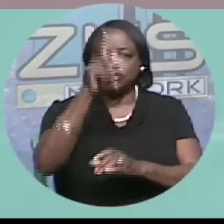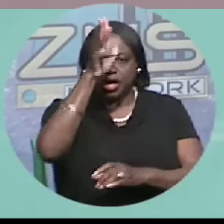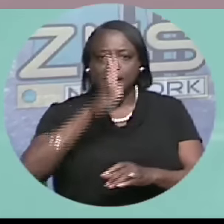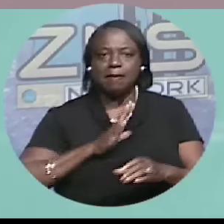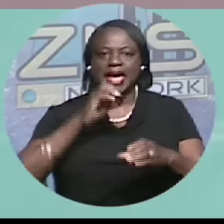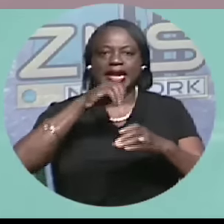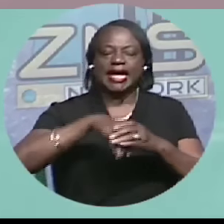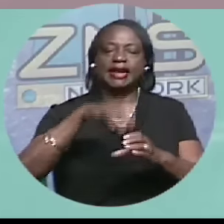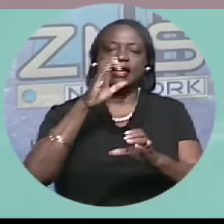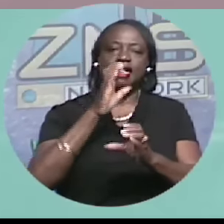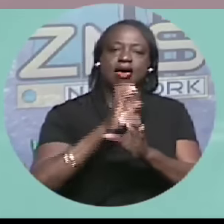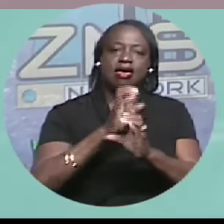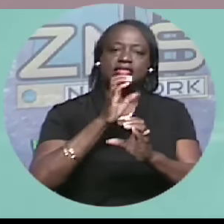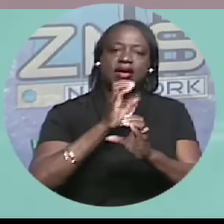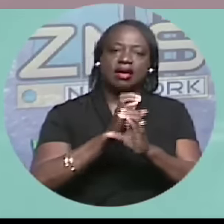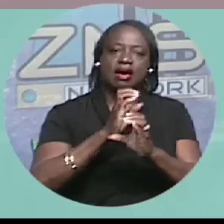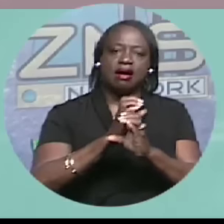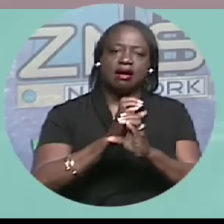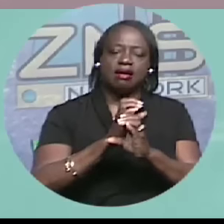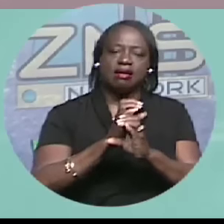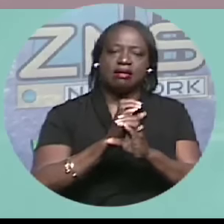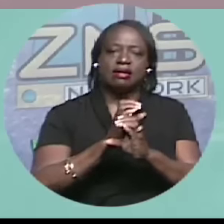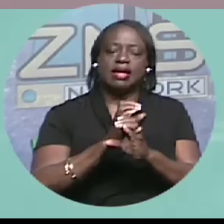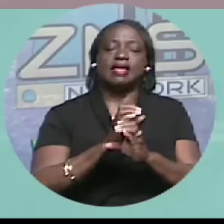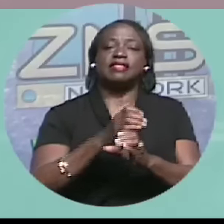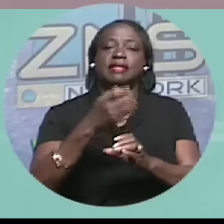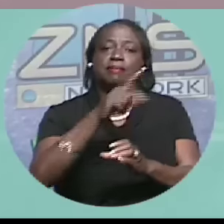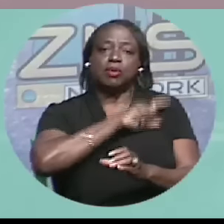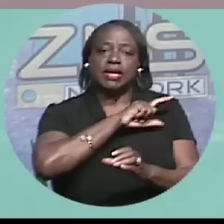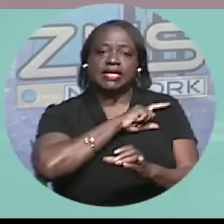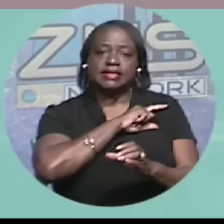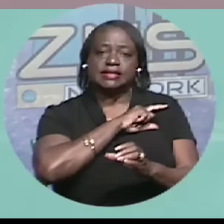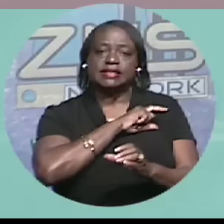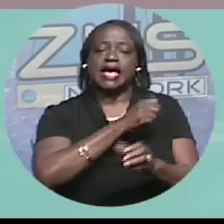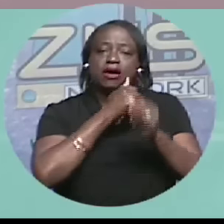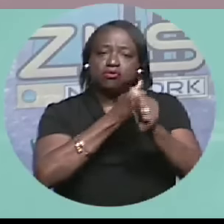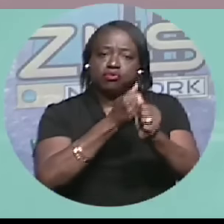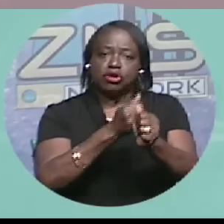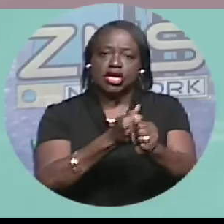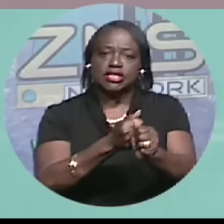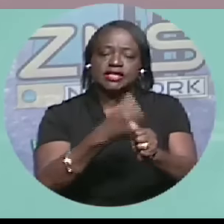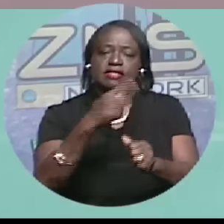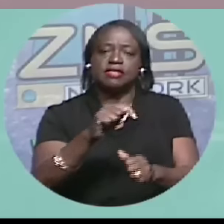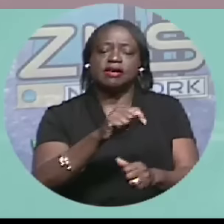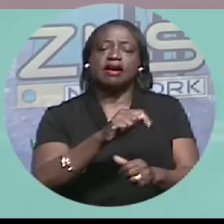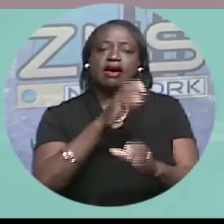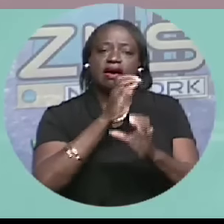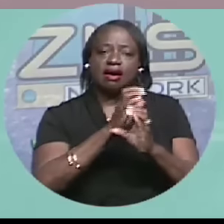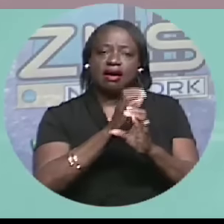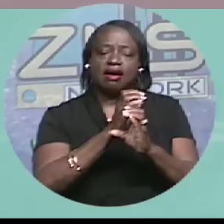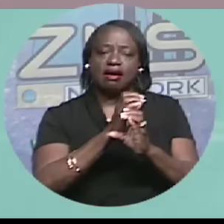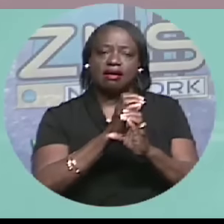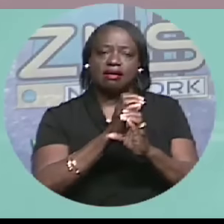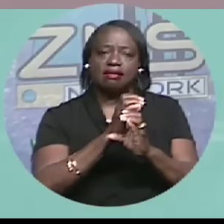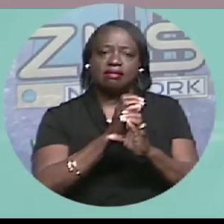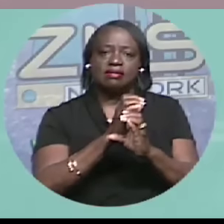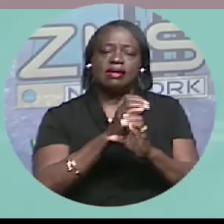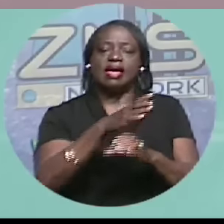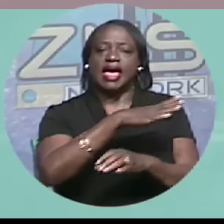chase ensued, and officers pursued that vehicle, and we were able to take two suspects into custody,